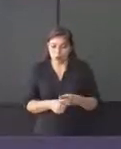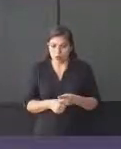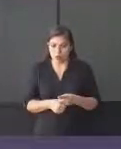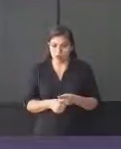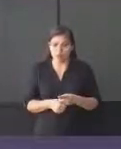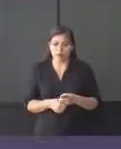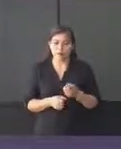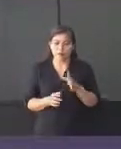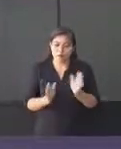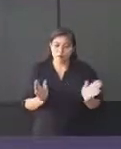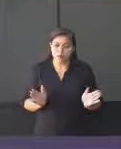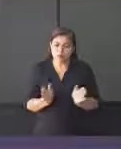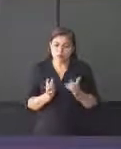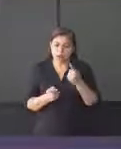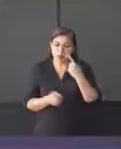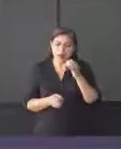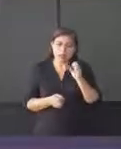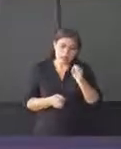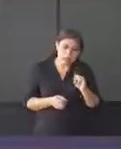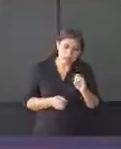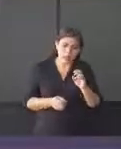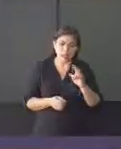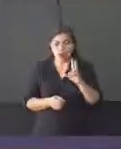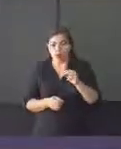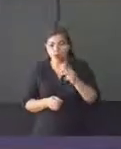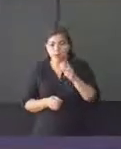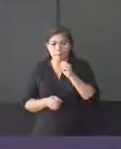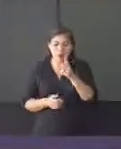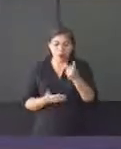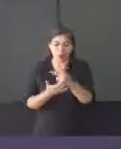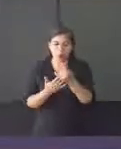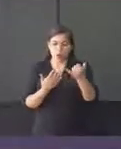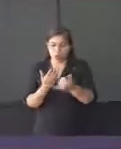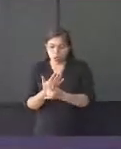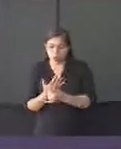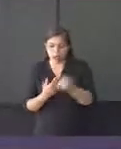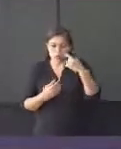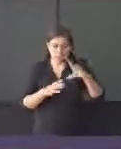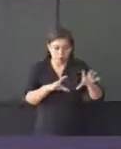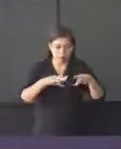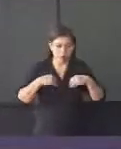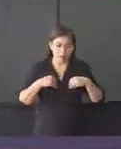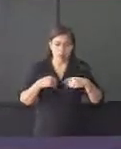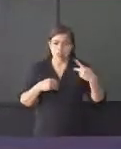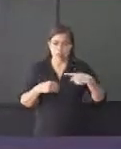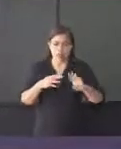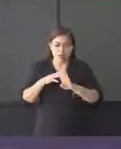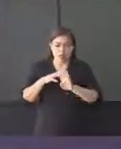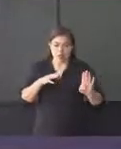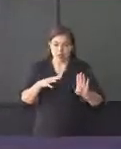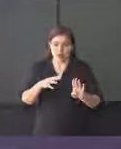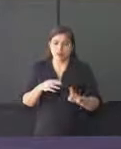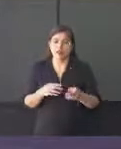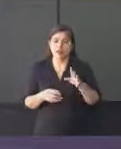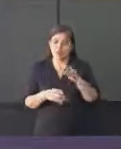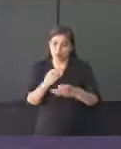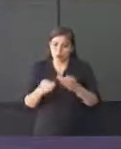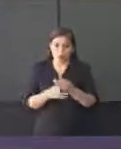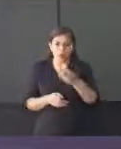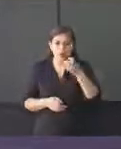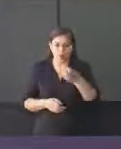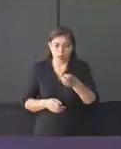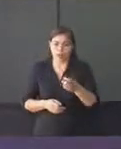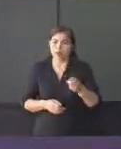voluntarily activate and implement projects for the reception